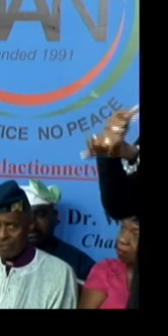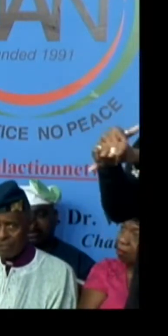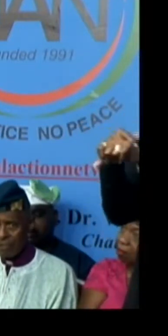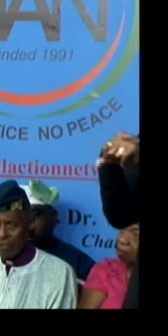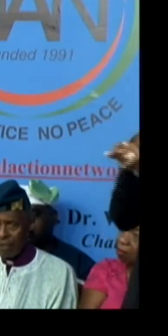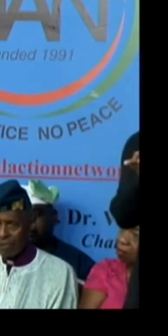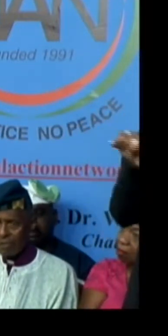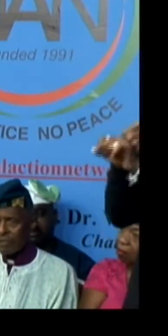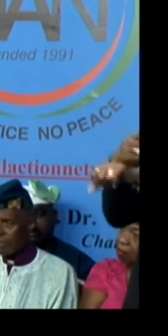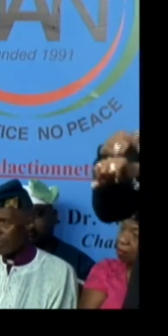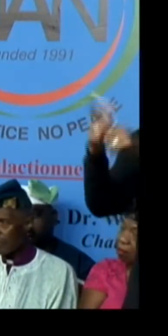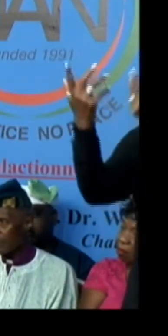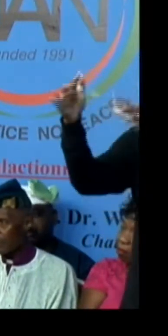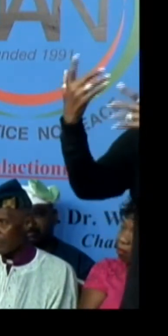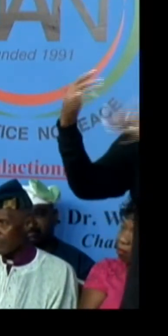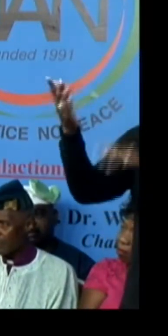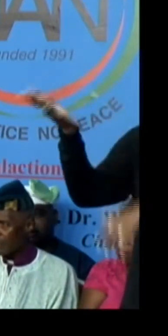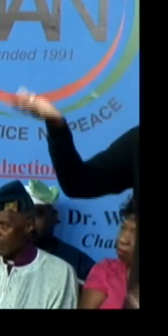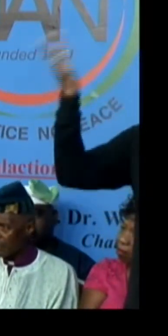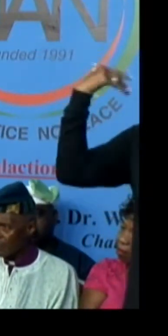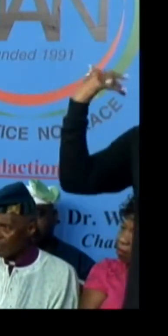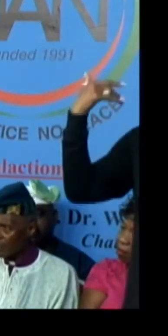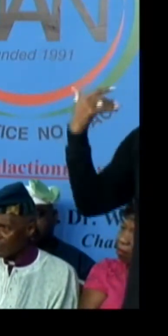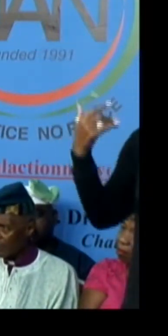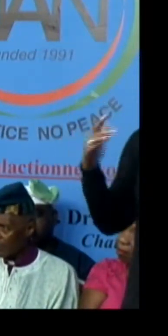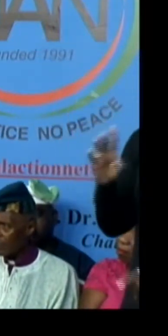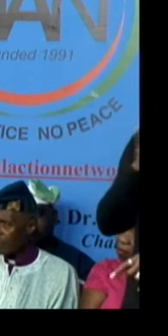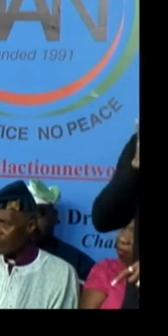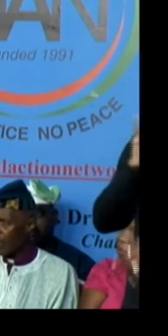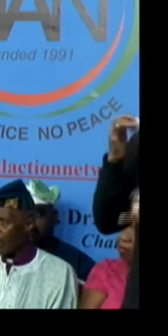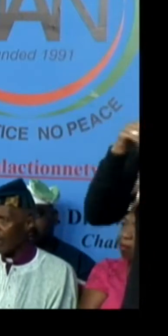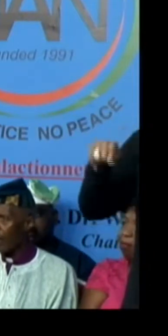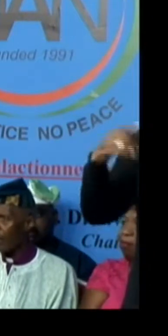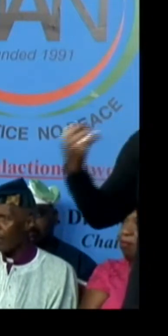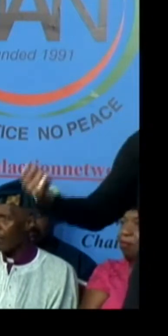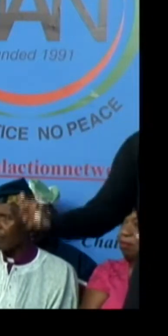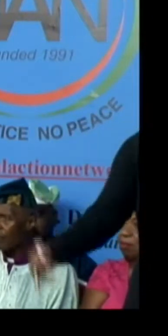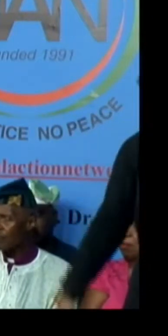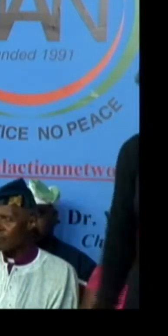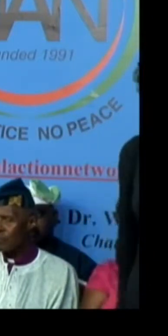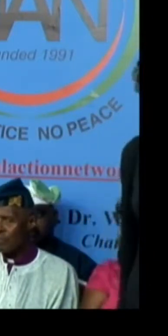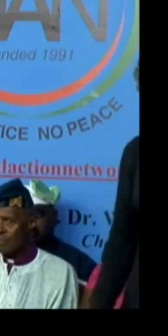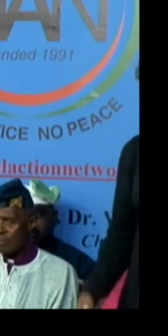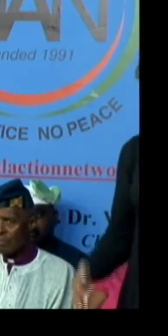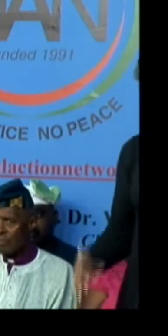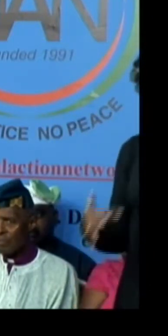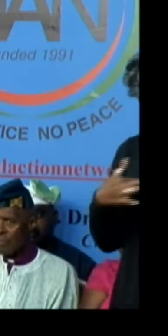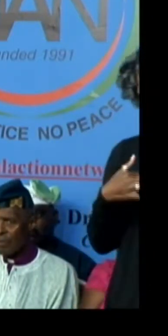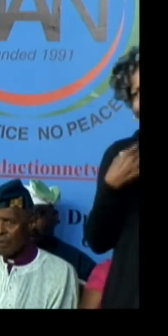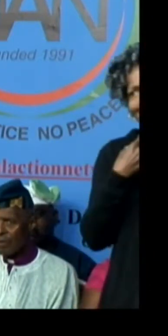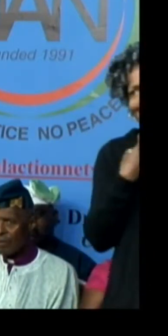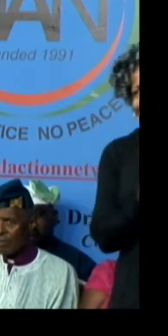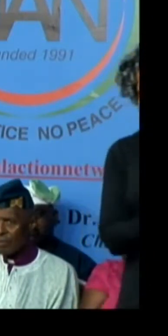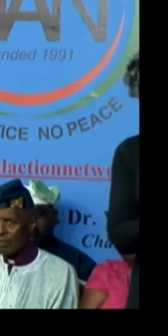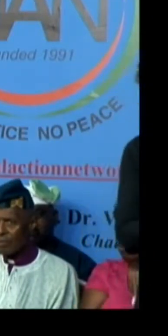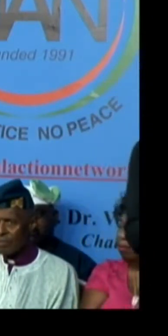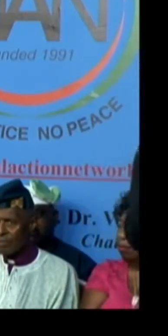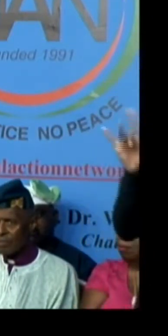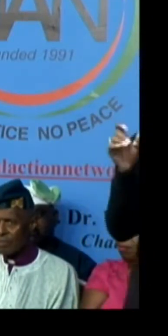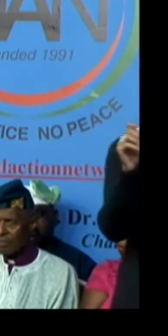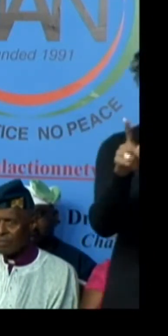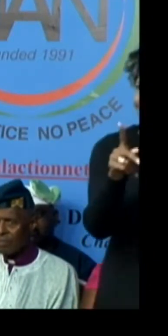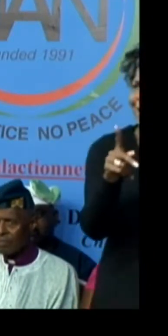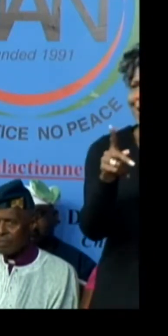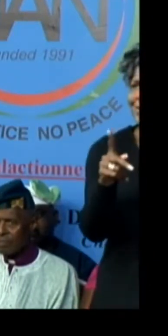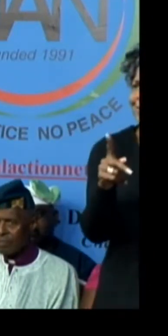over it? And I told him, well, let's deal with today. Let's deal with today. My